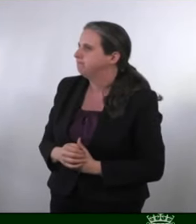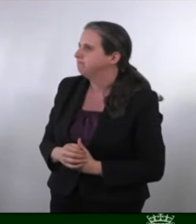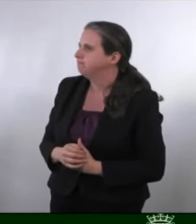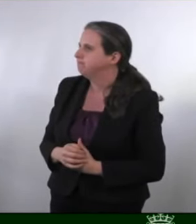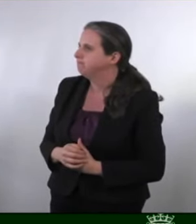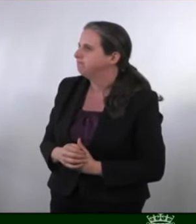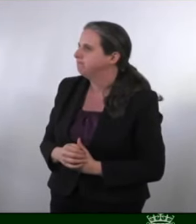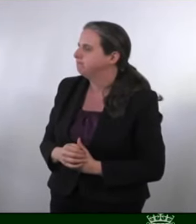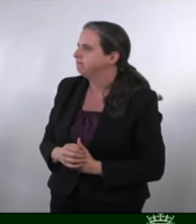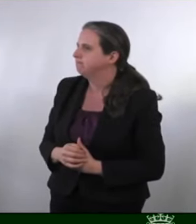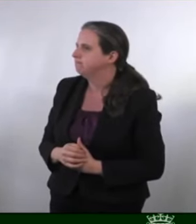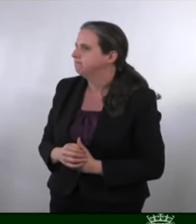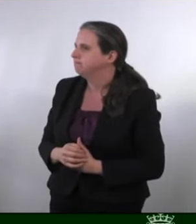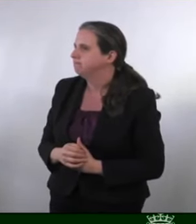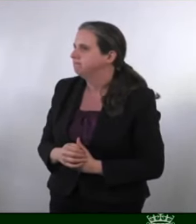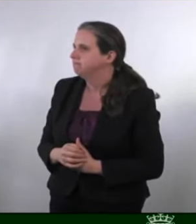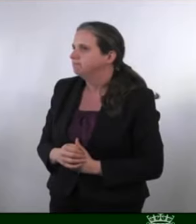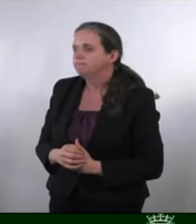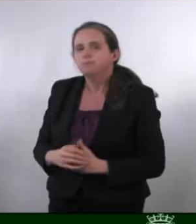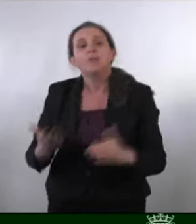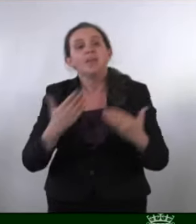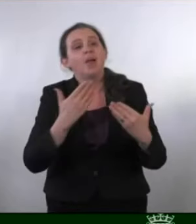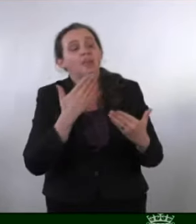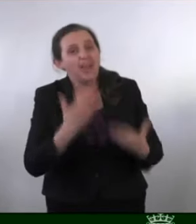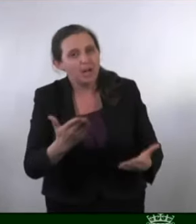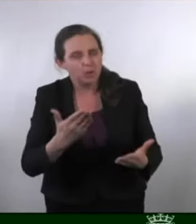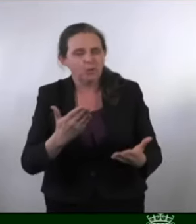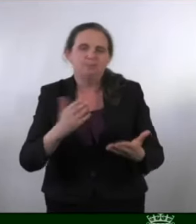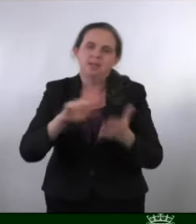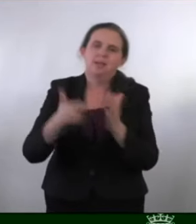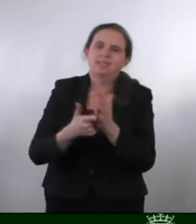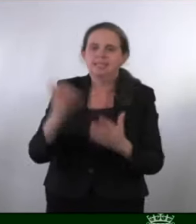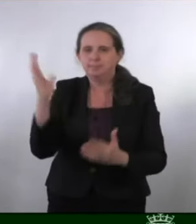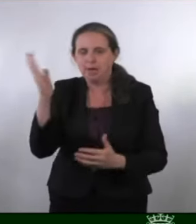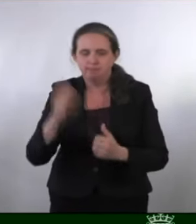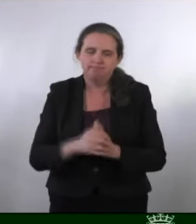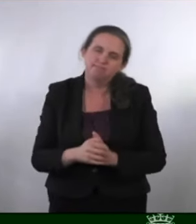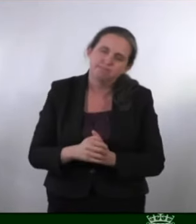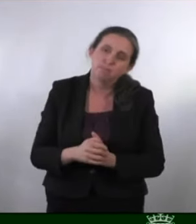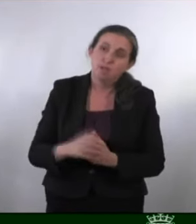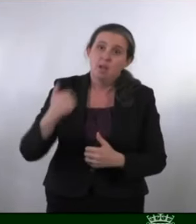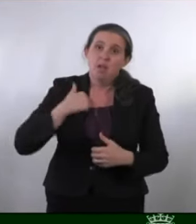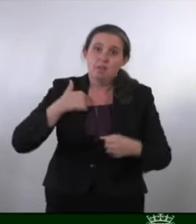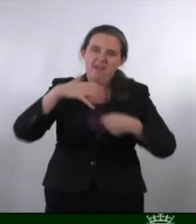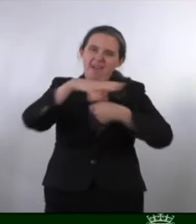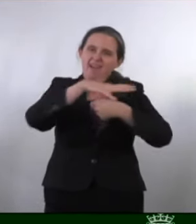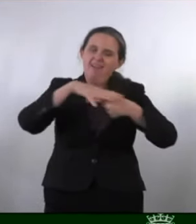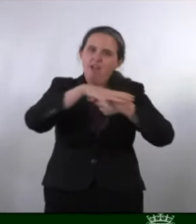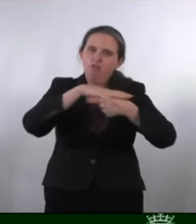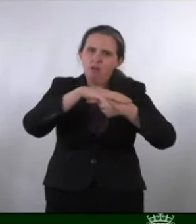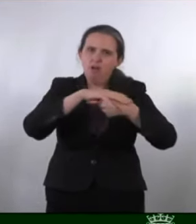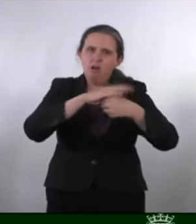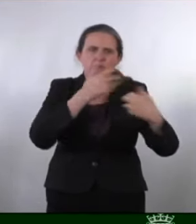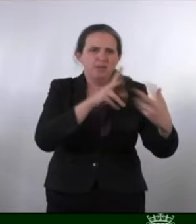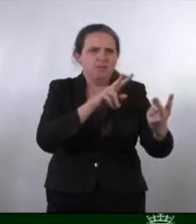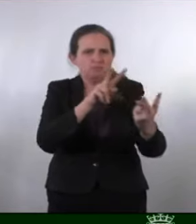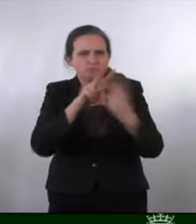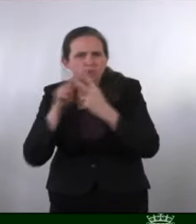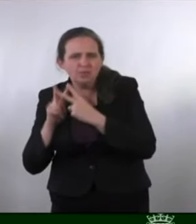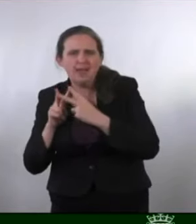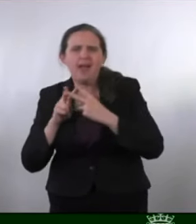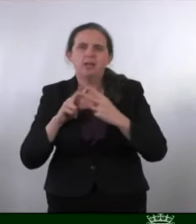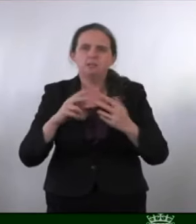I've been contacted not just by pubs in my constituency of Warrington North, but across the country, dismayed not only by the extension of the substantial